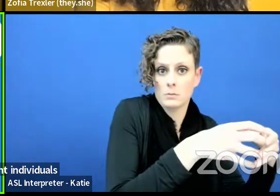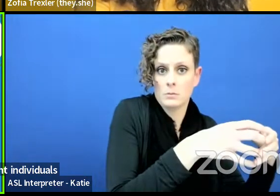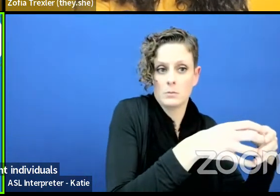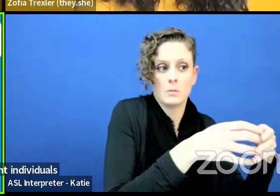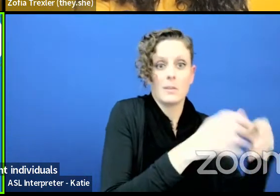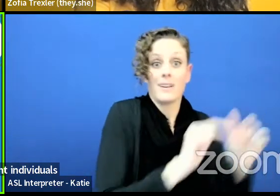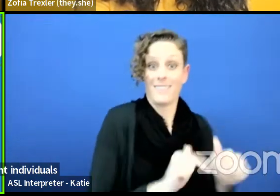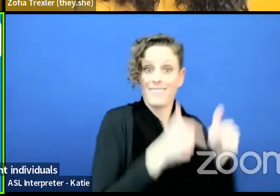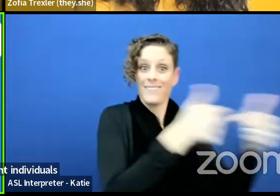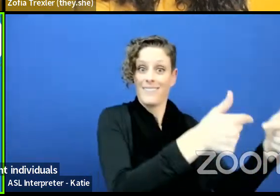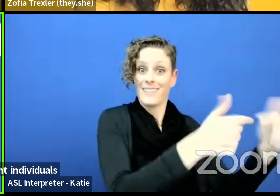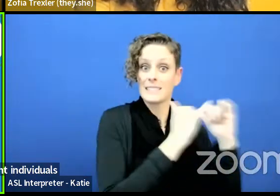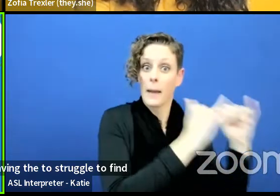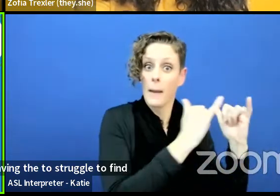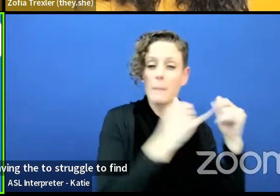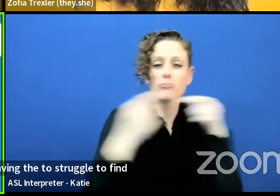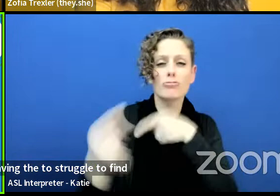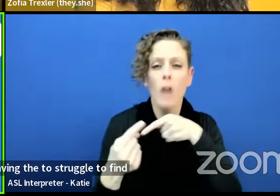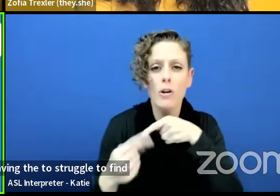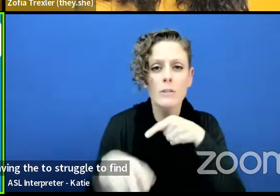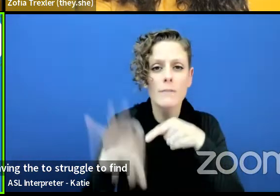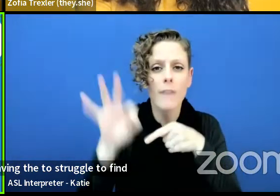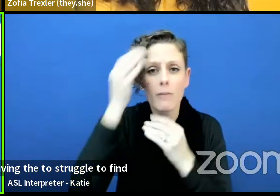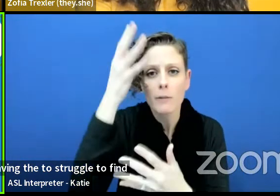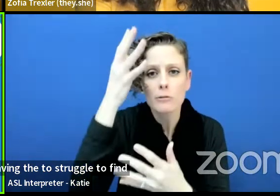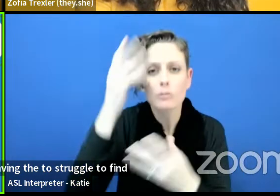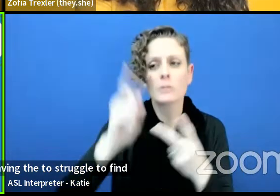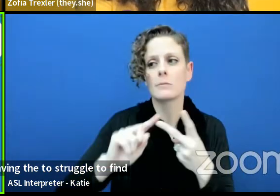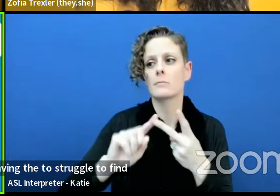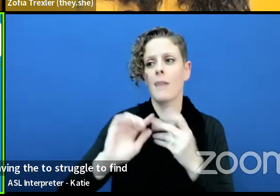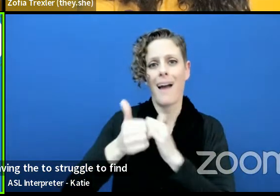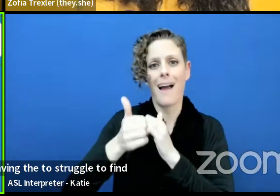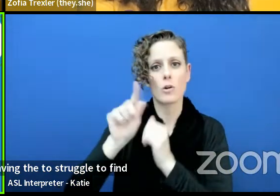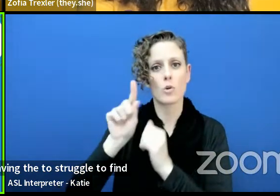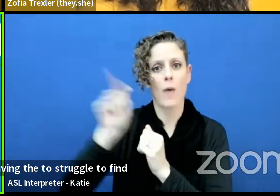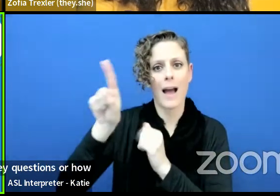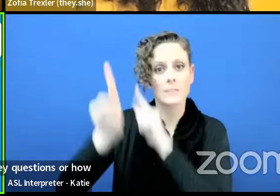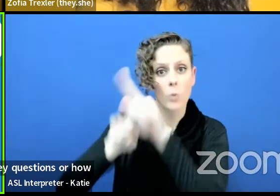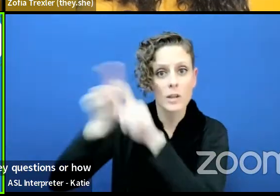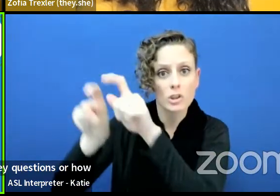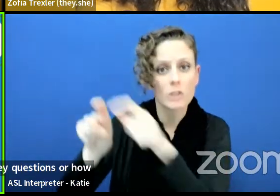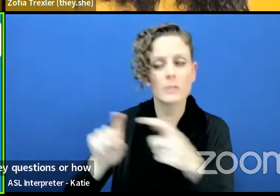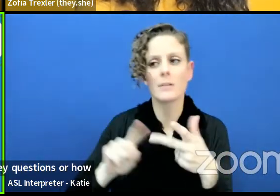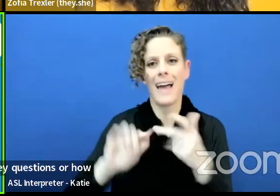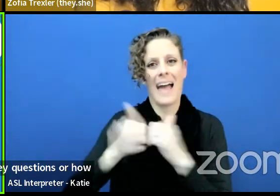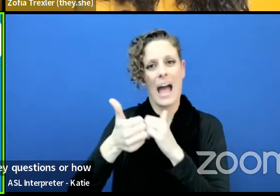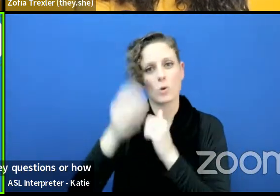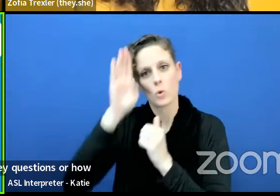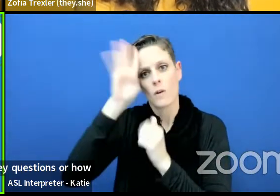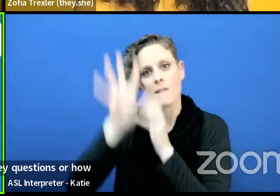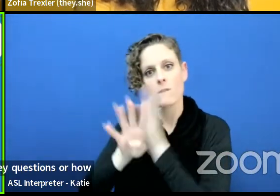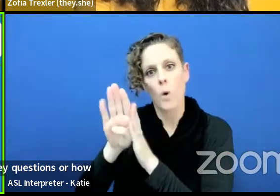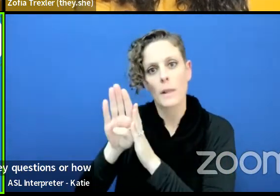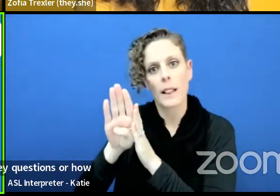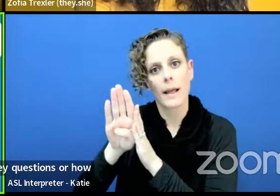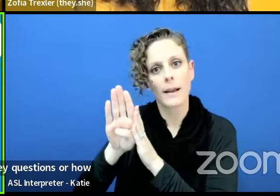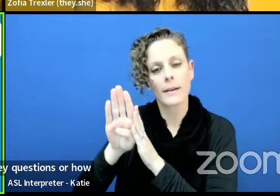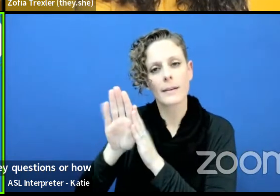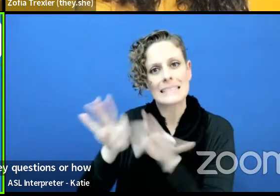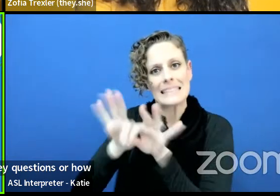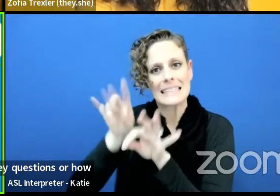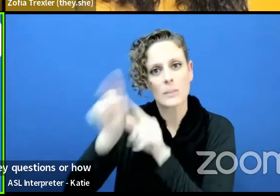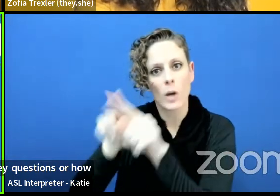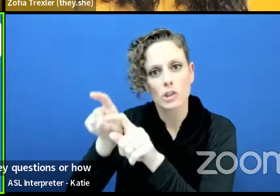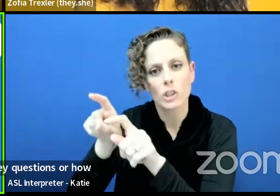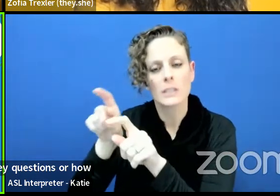and key questions, or to how to formulate key questions to get the responses